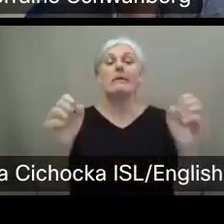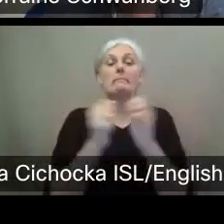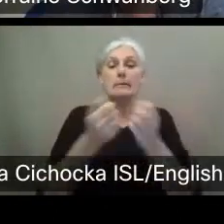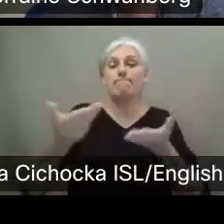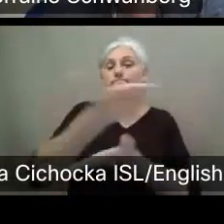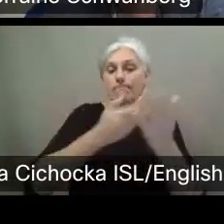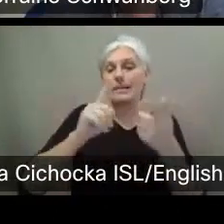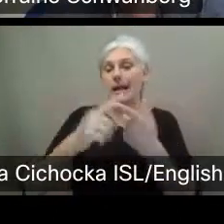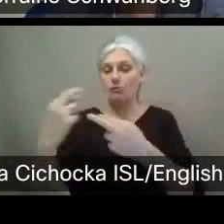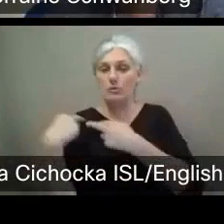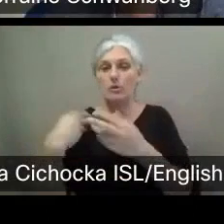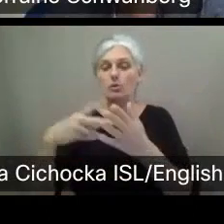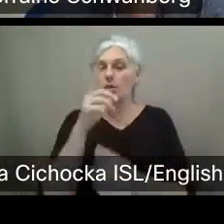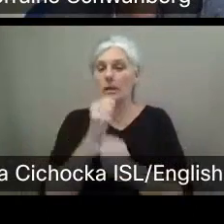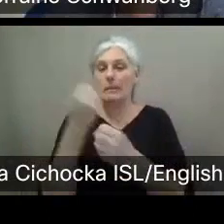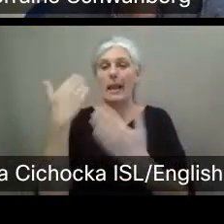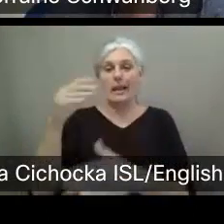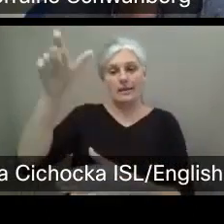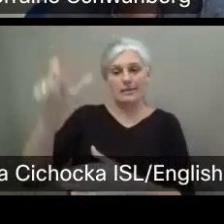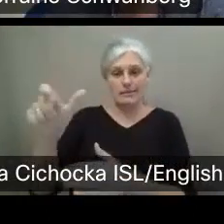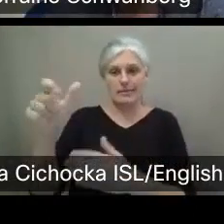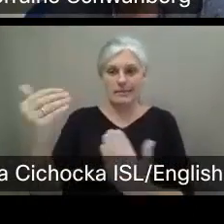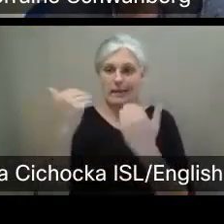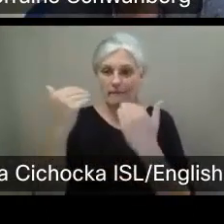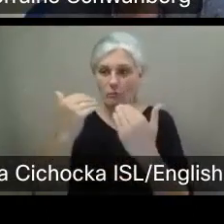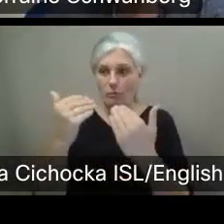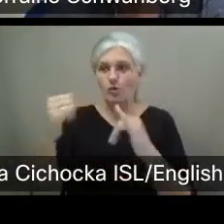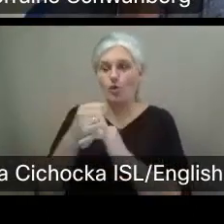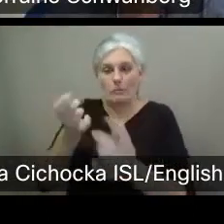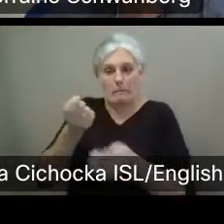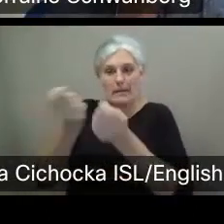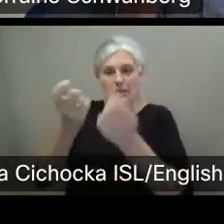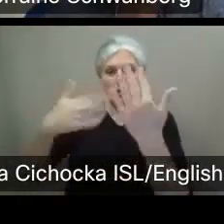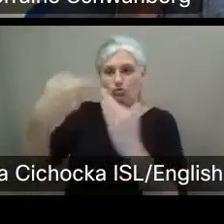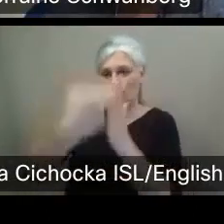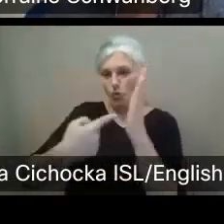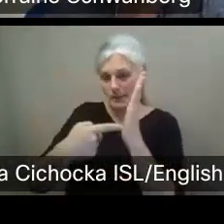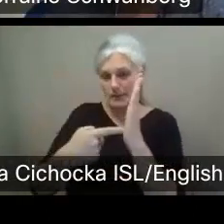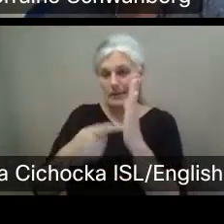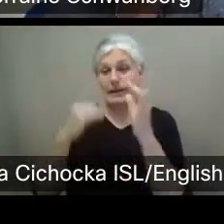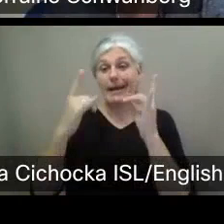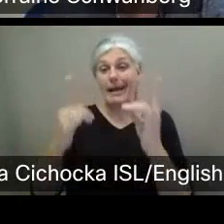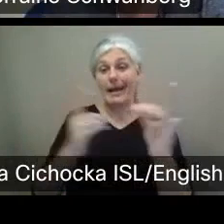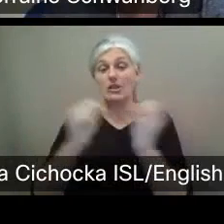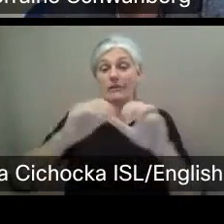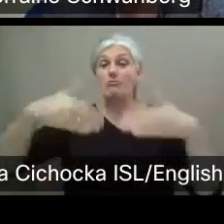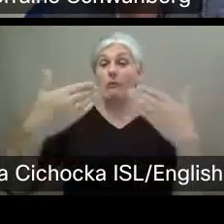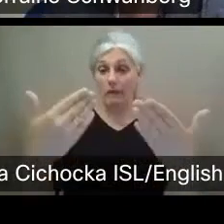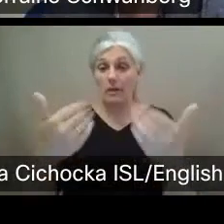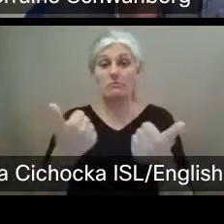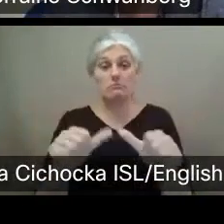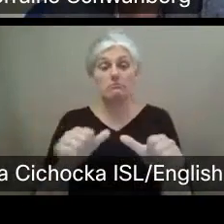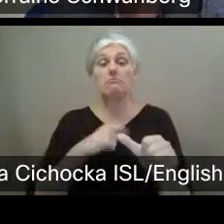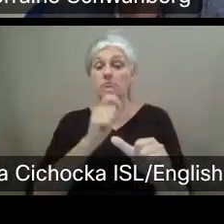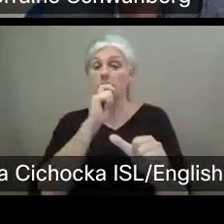our responsibility in terms of letting our informing our regulators. So where a health service provider is satisfied that a